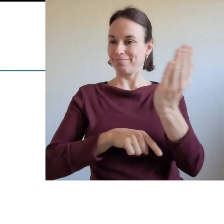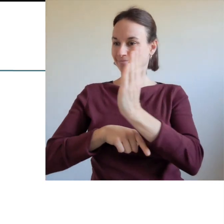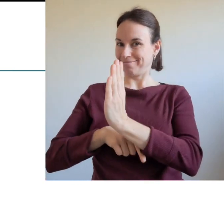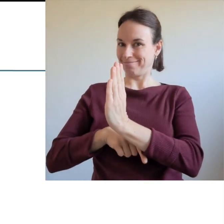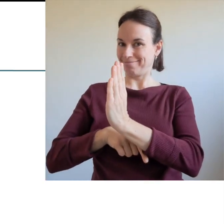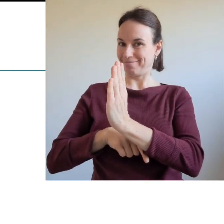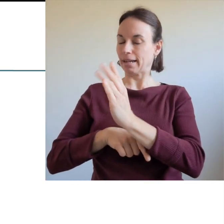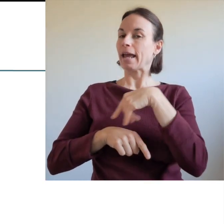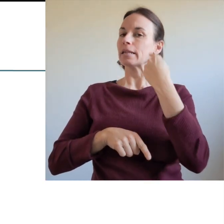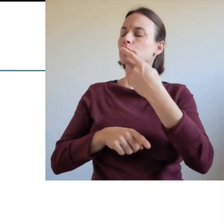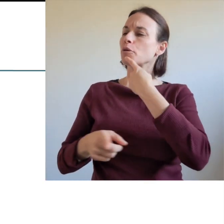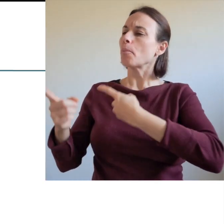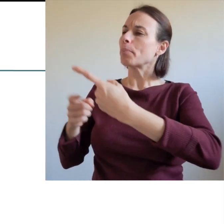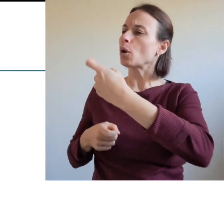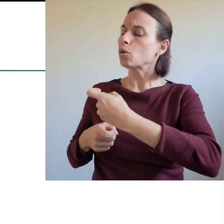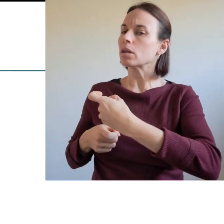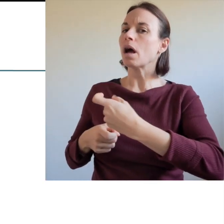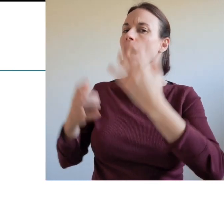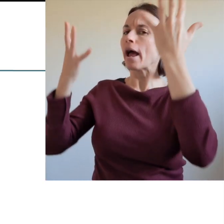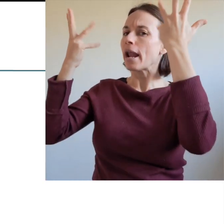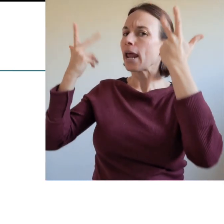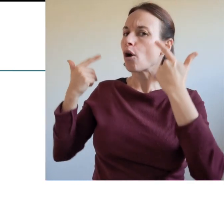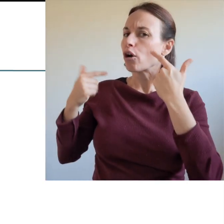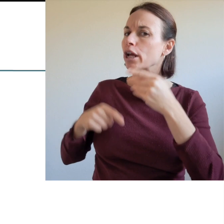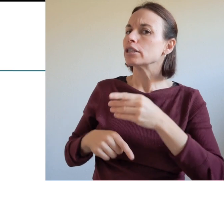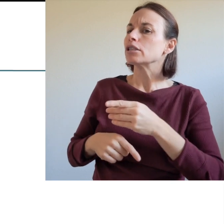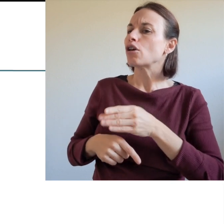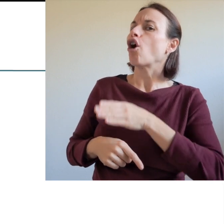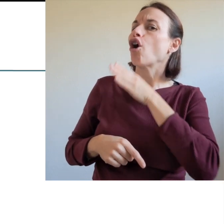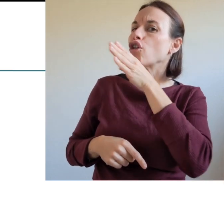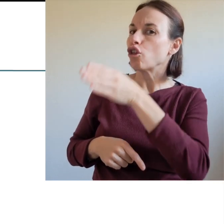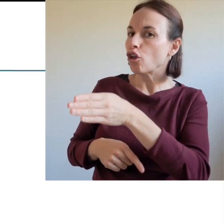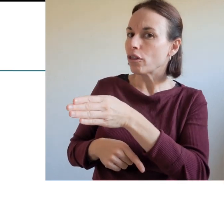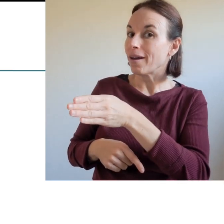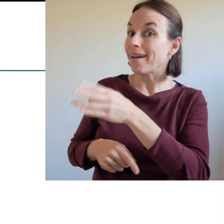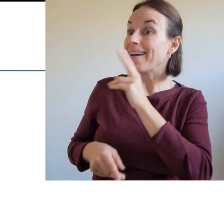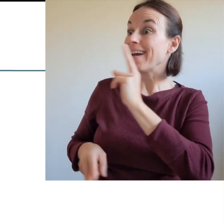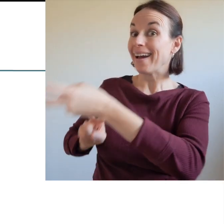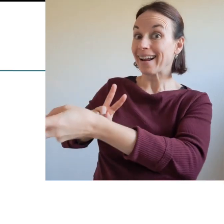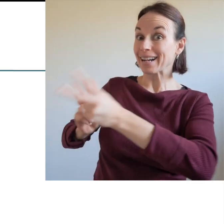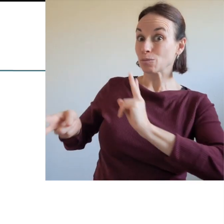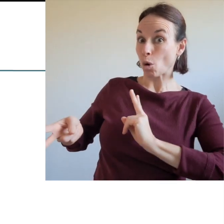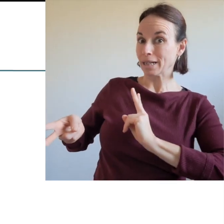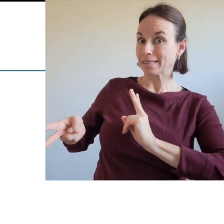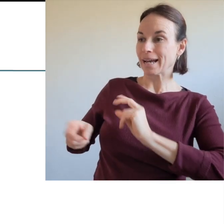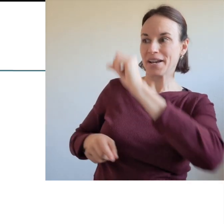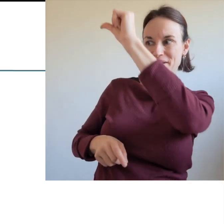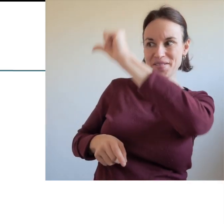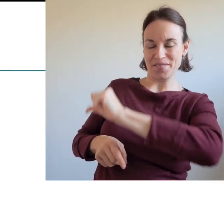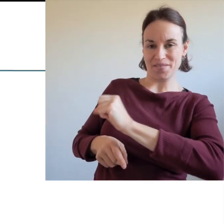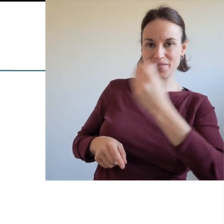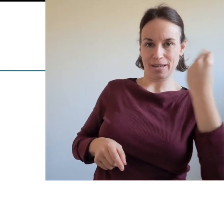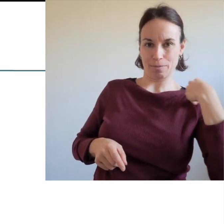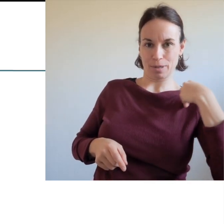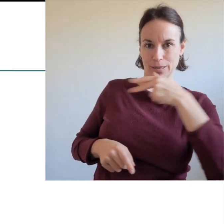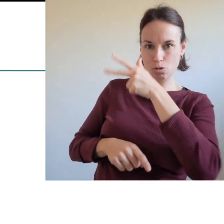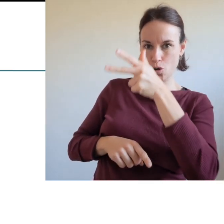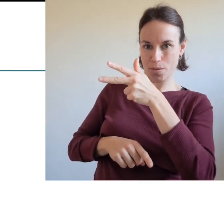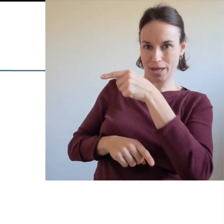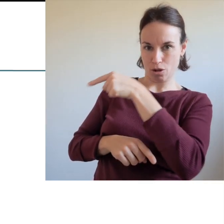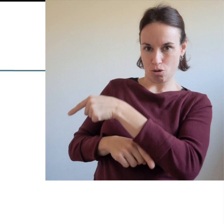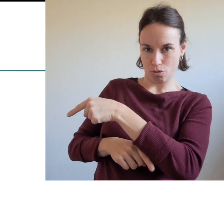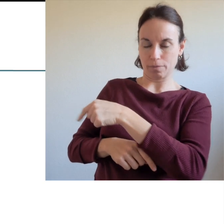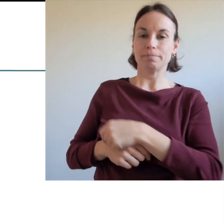be. And he was asked, where are the lions? And the answer he gave corresponds to the video you are about to watch,